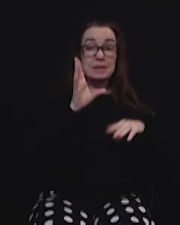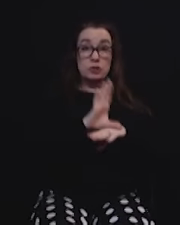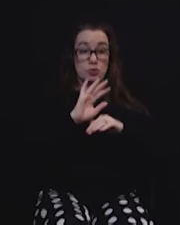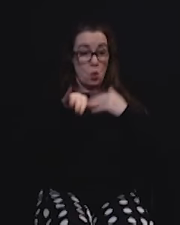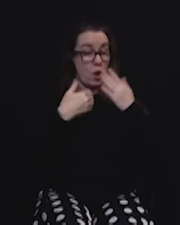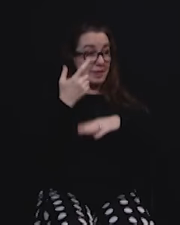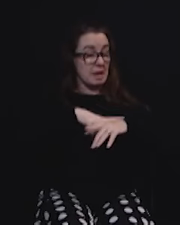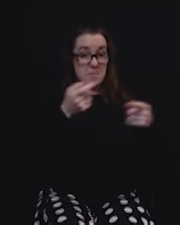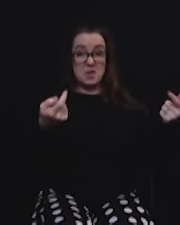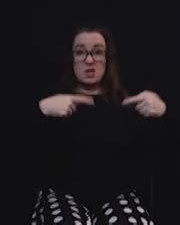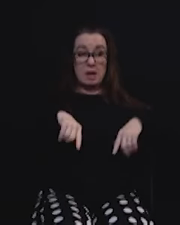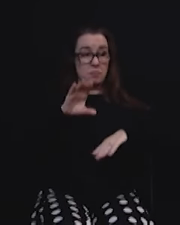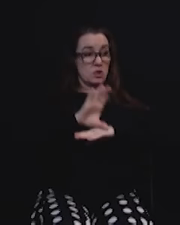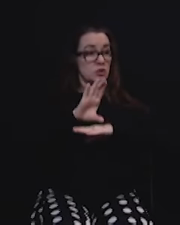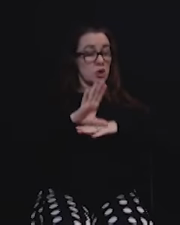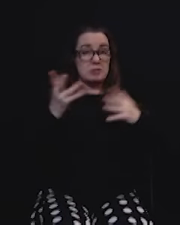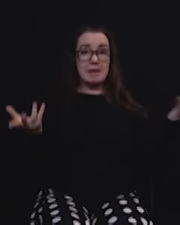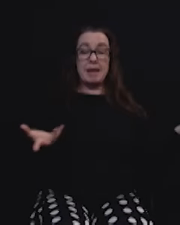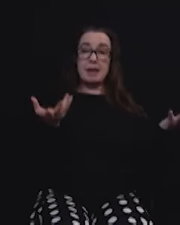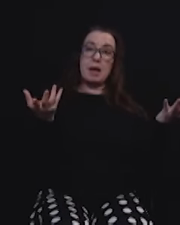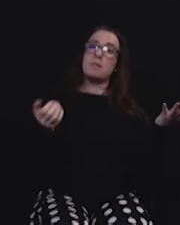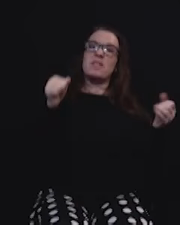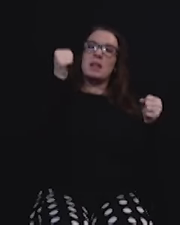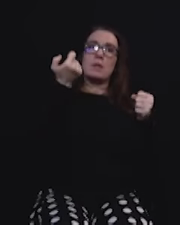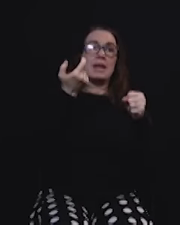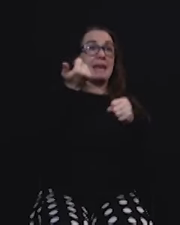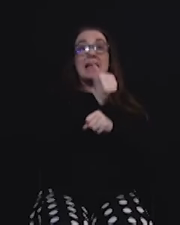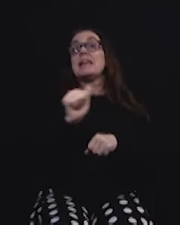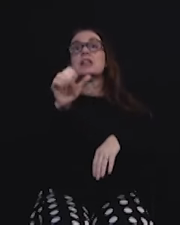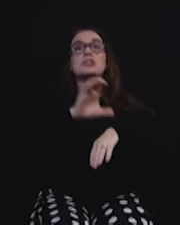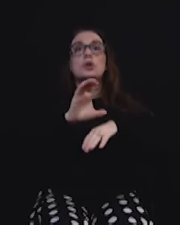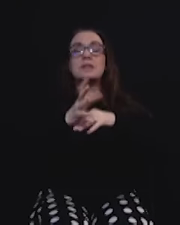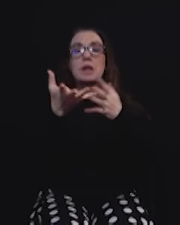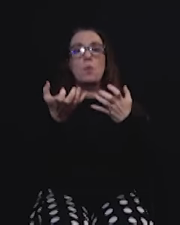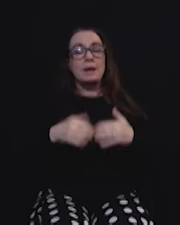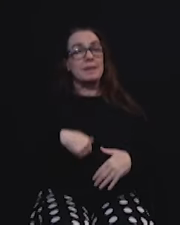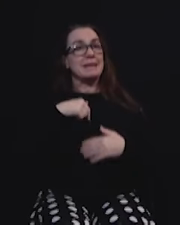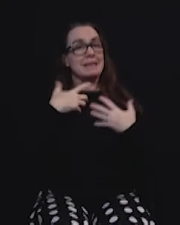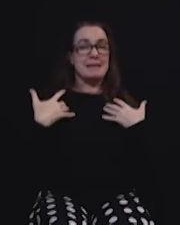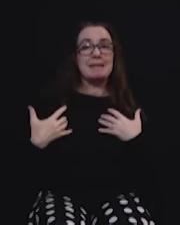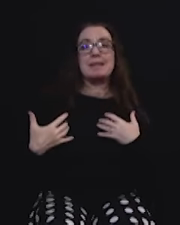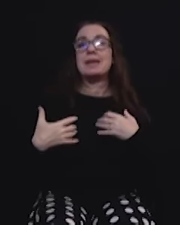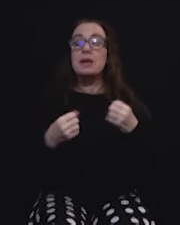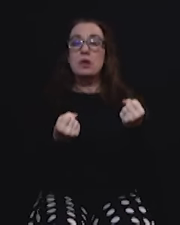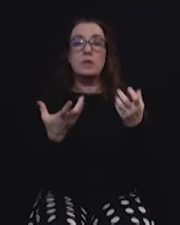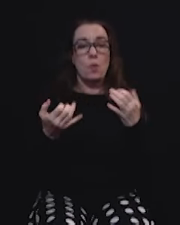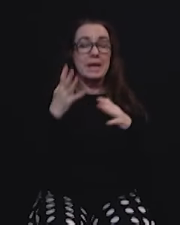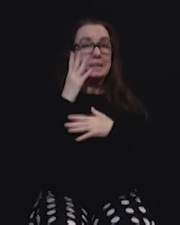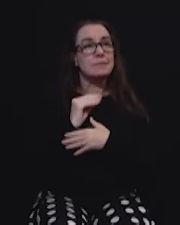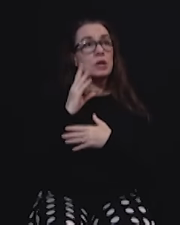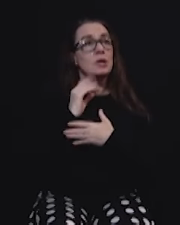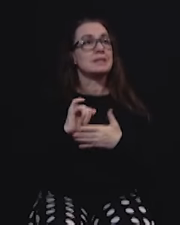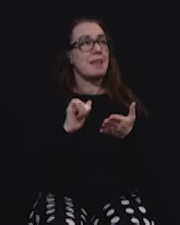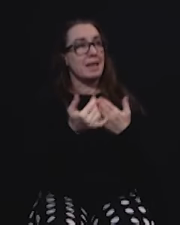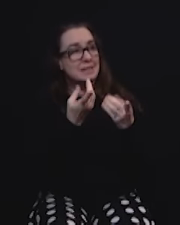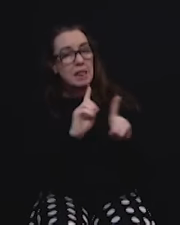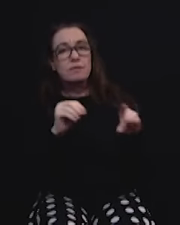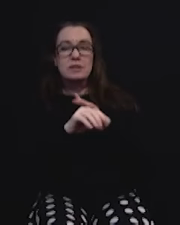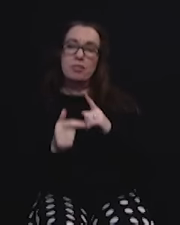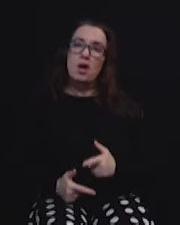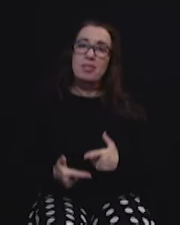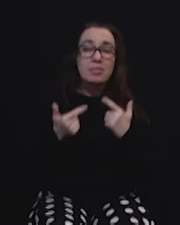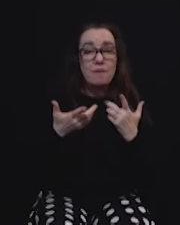People come to the church and whether it's this church or any church, and they want to be healed. They want to experience some sort of deliverance in their life. They